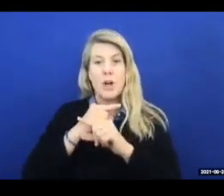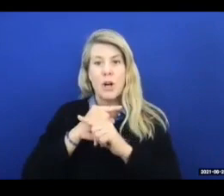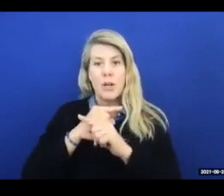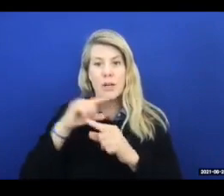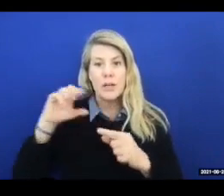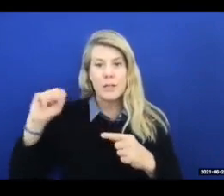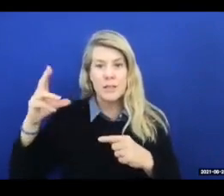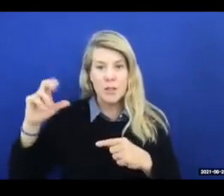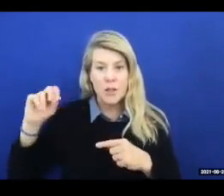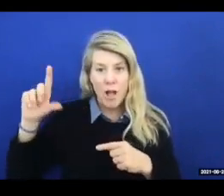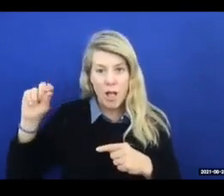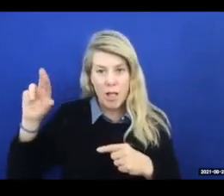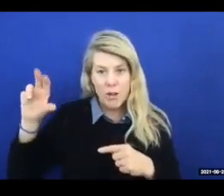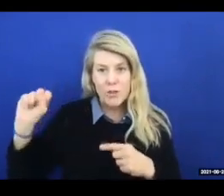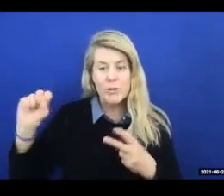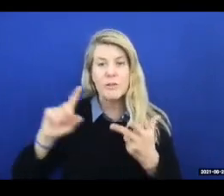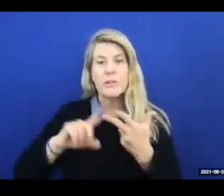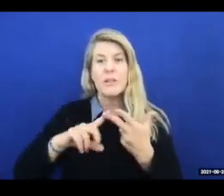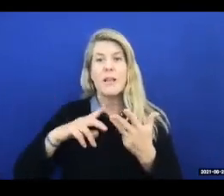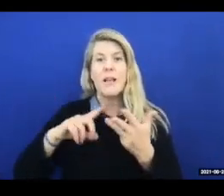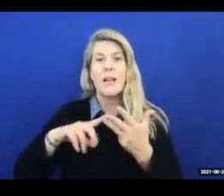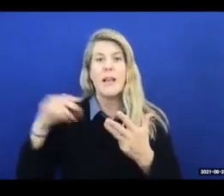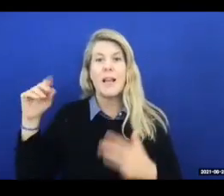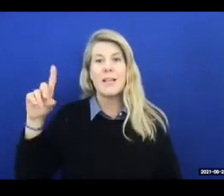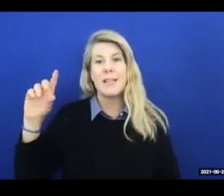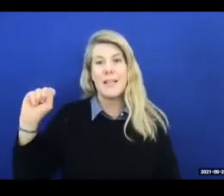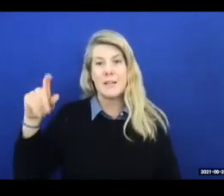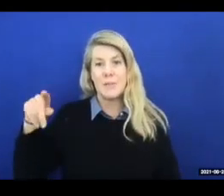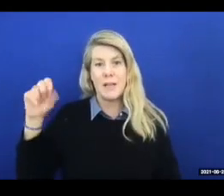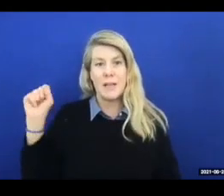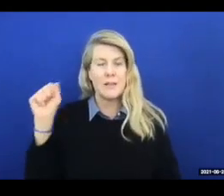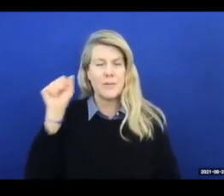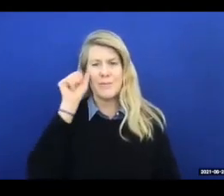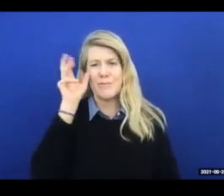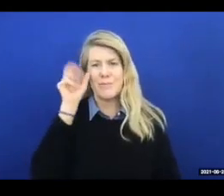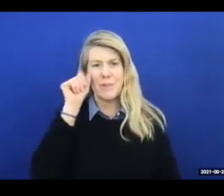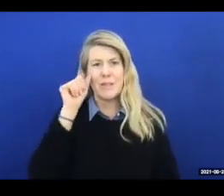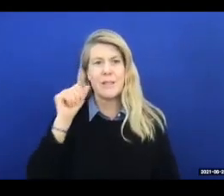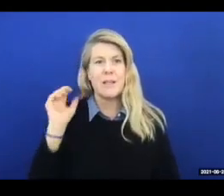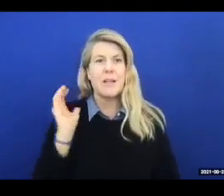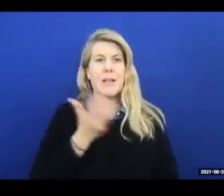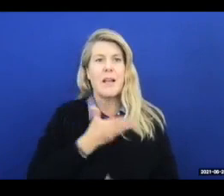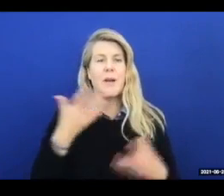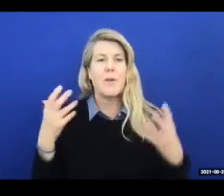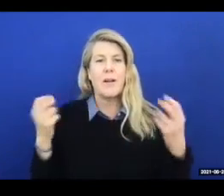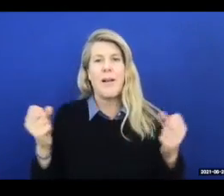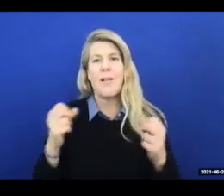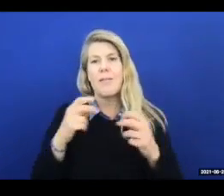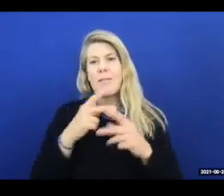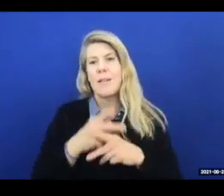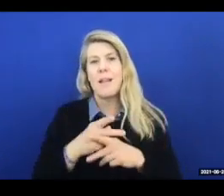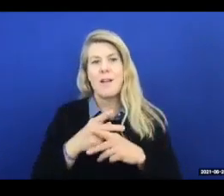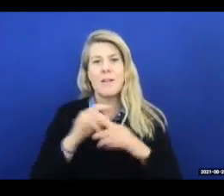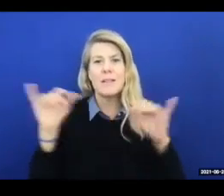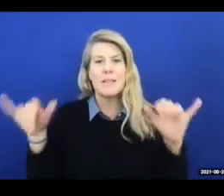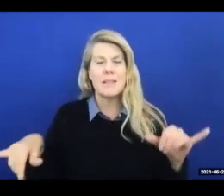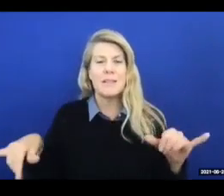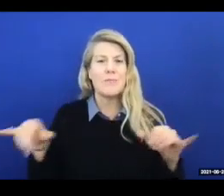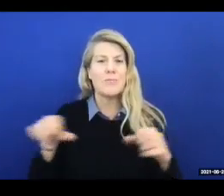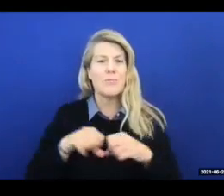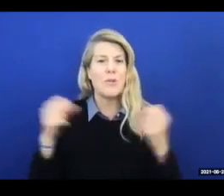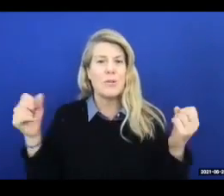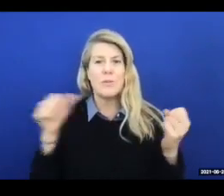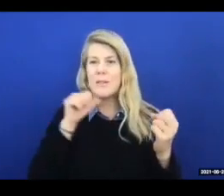and DSPS. It was just incredible. Our healthcare system is broken, and it isn't there to